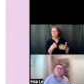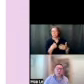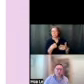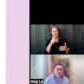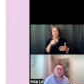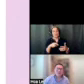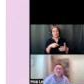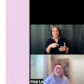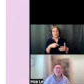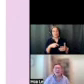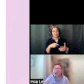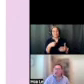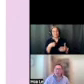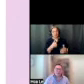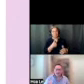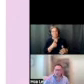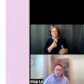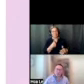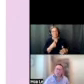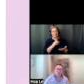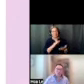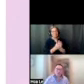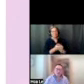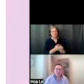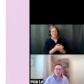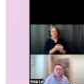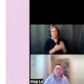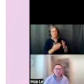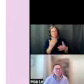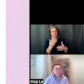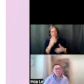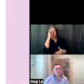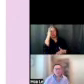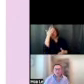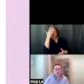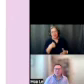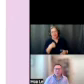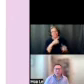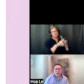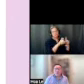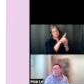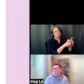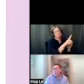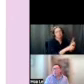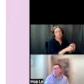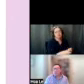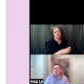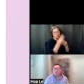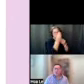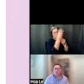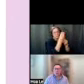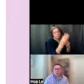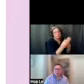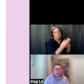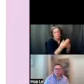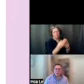professionally annoying, right? So I chipping away at that until people listened. But my point being is